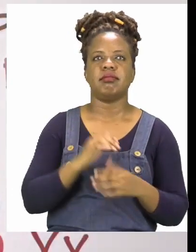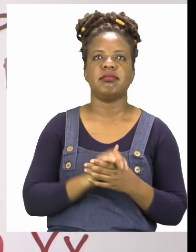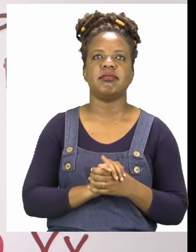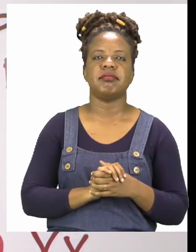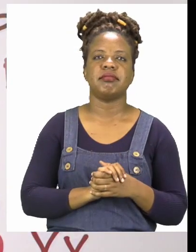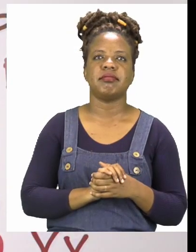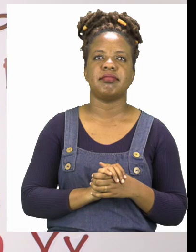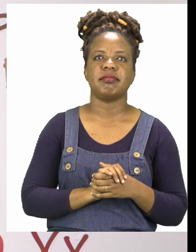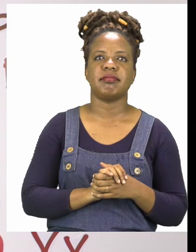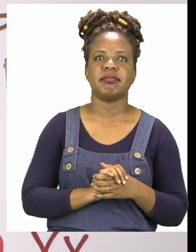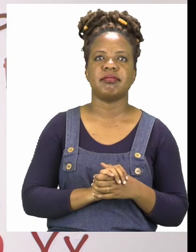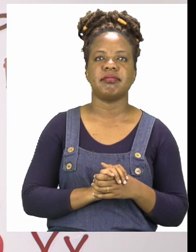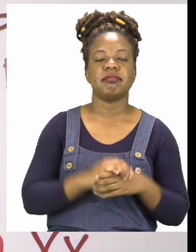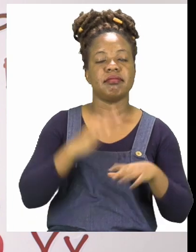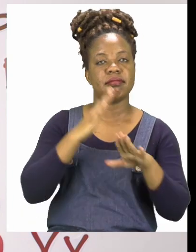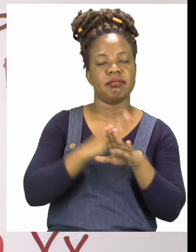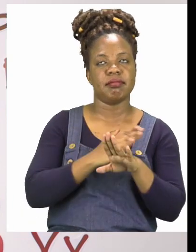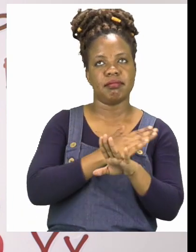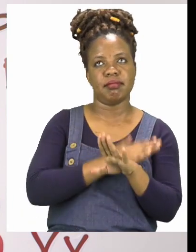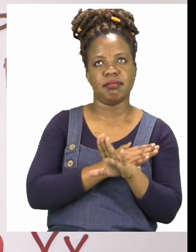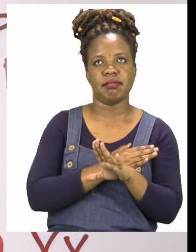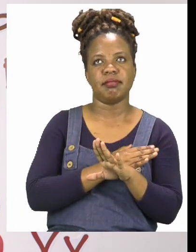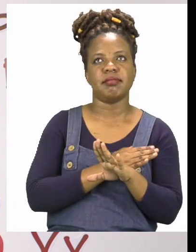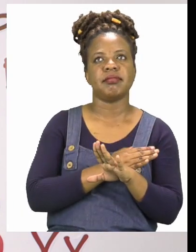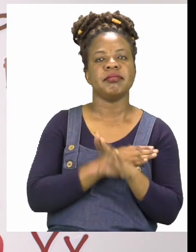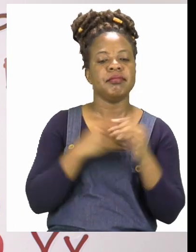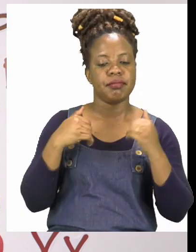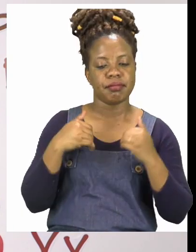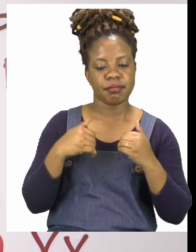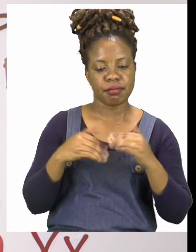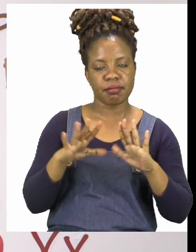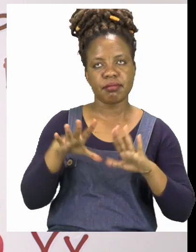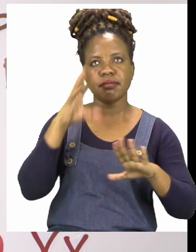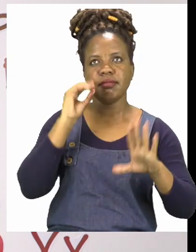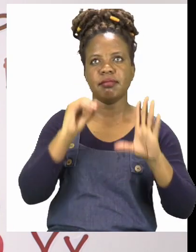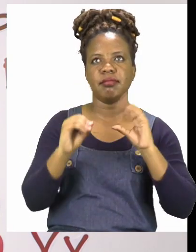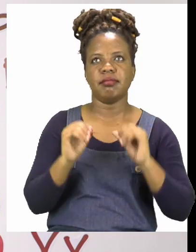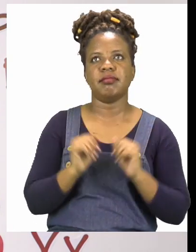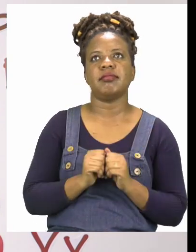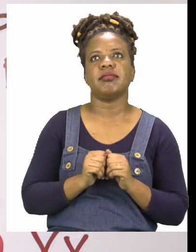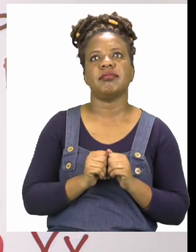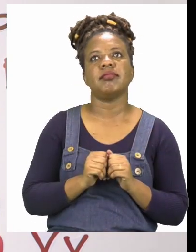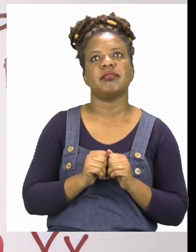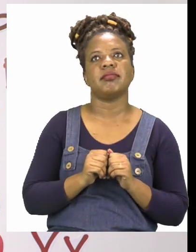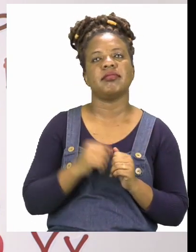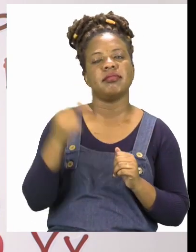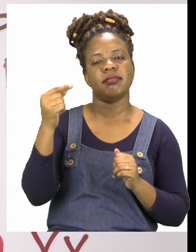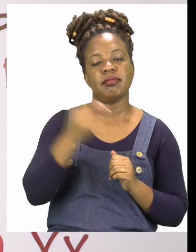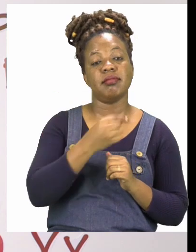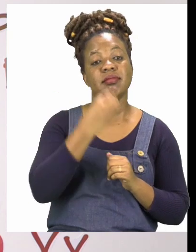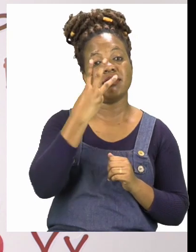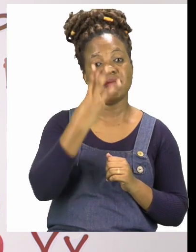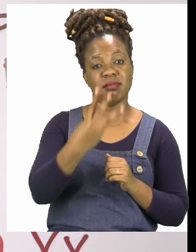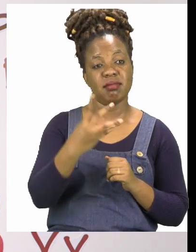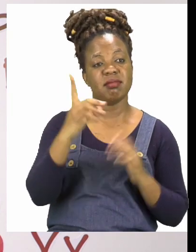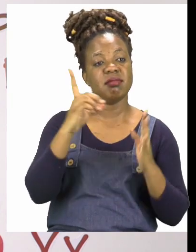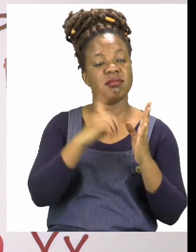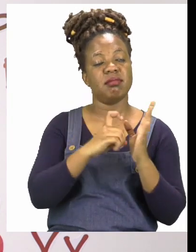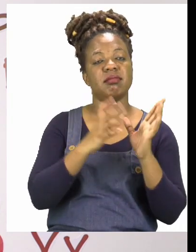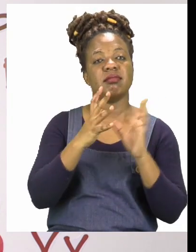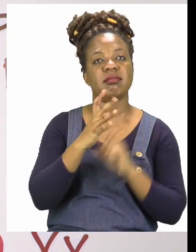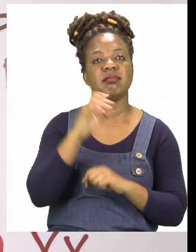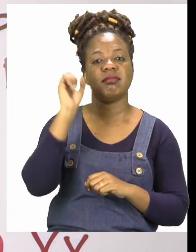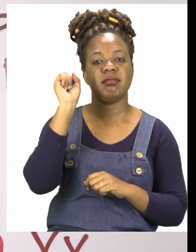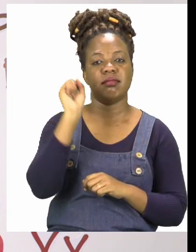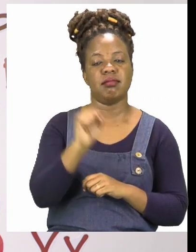diseases. And before we get into any lessons, grade 3s, we need to sanitize. So please take